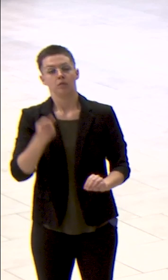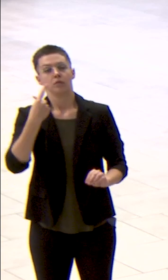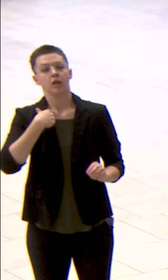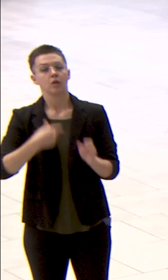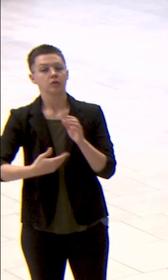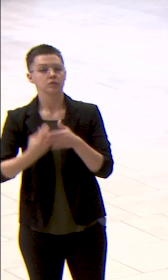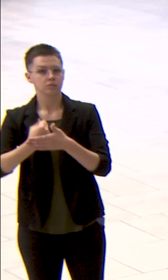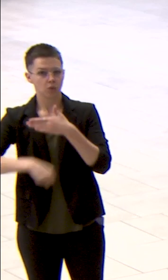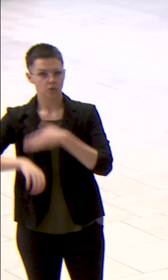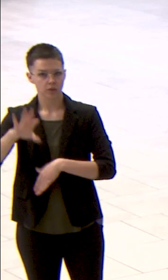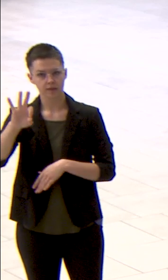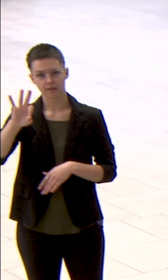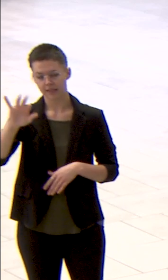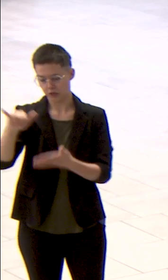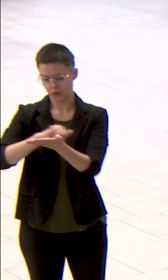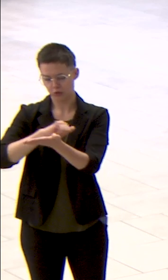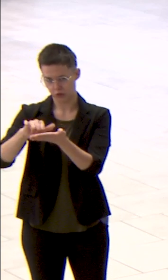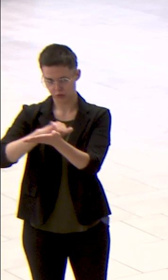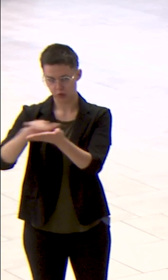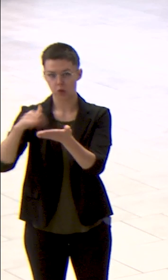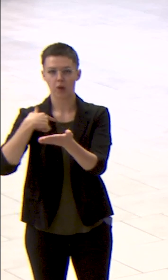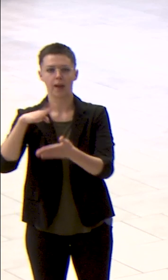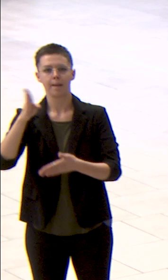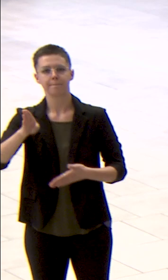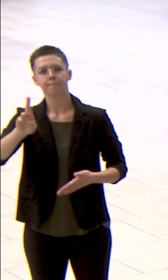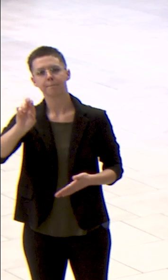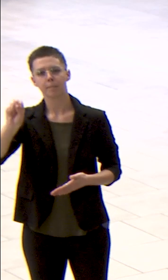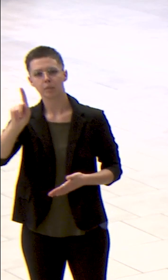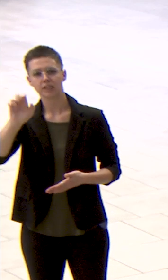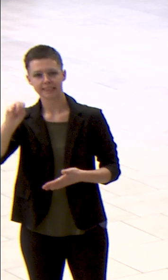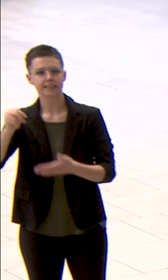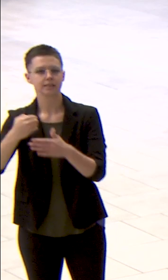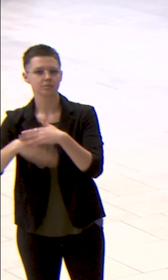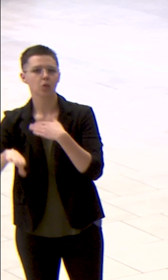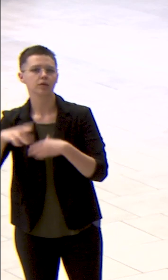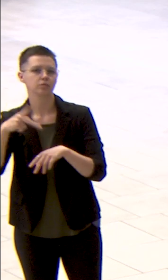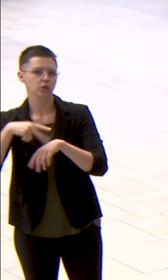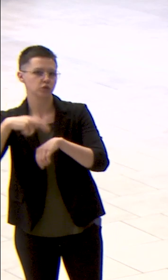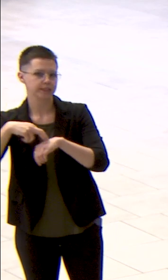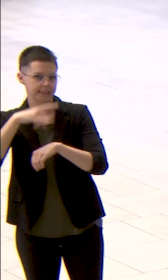York. I'm a Brooklyn-born Puerto Rican kid, right? And so when I came out to Colorado,